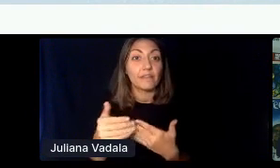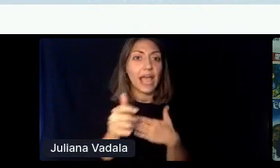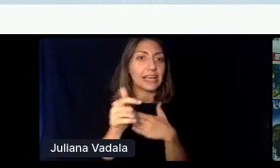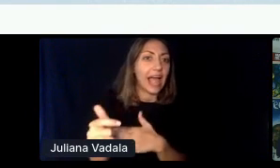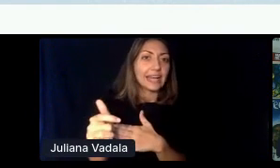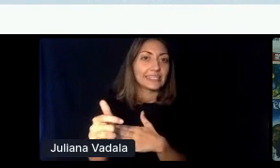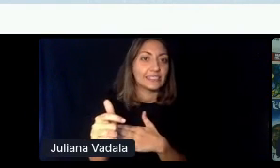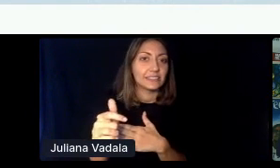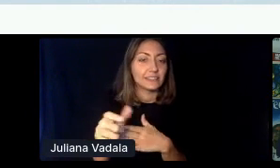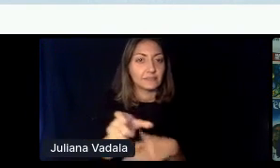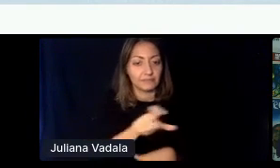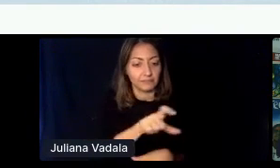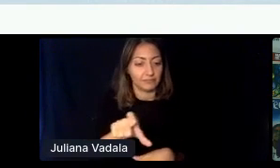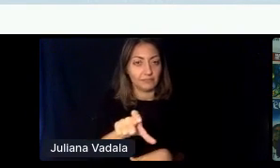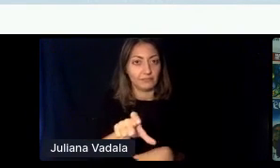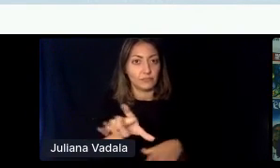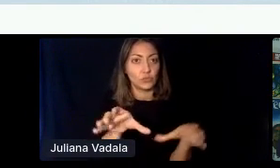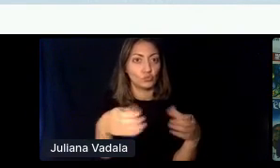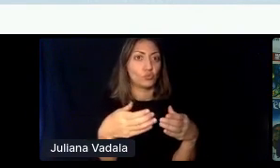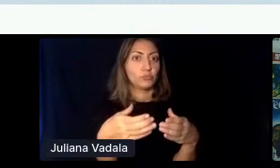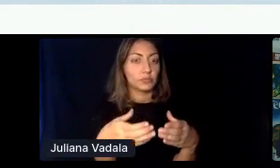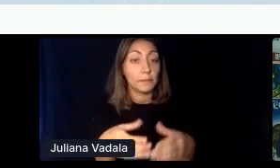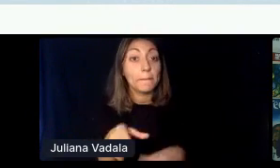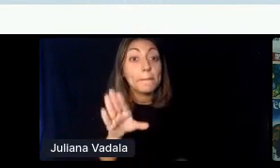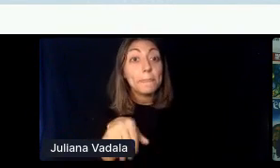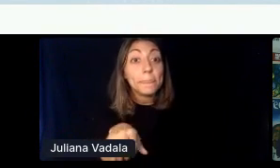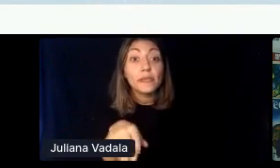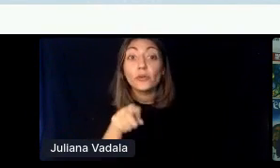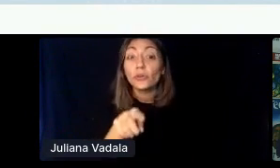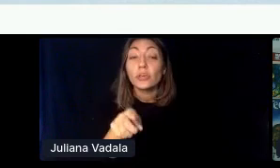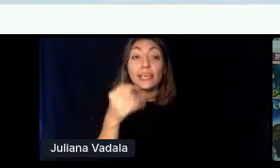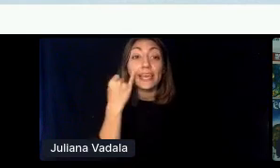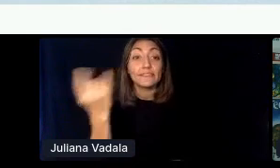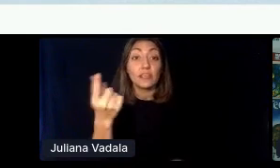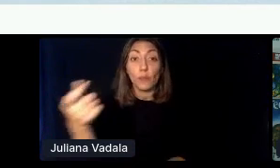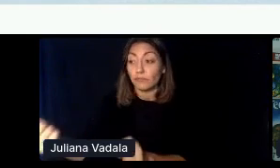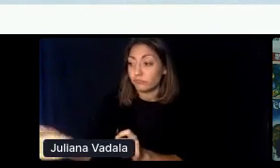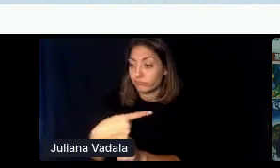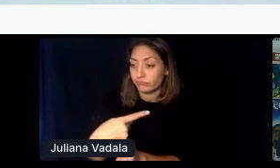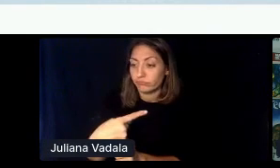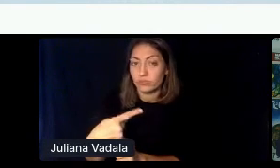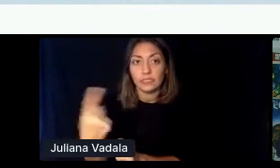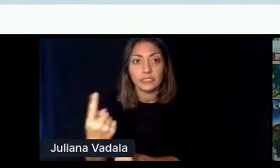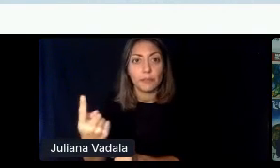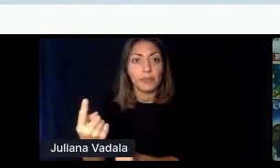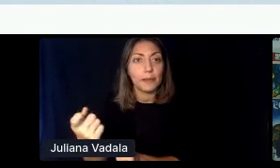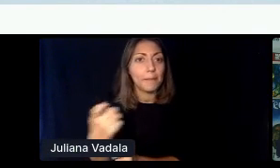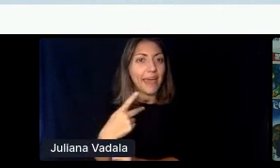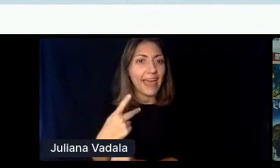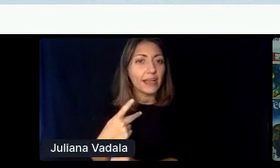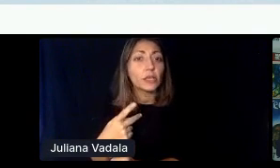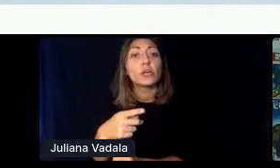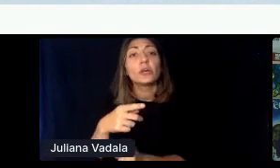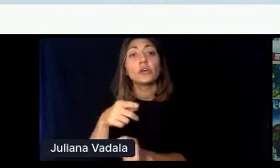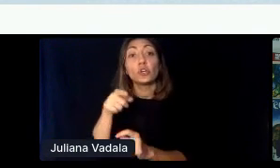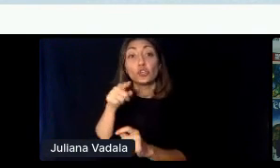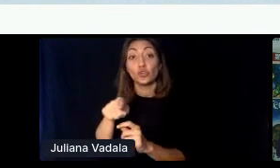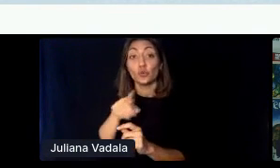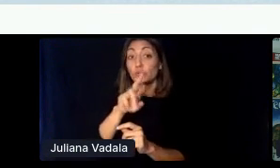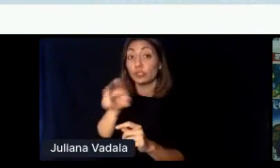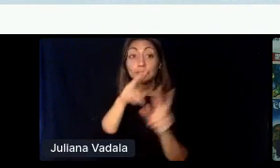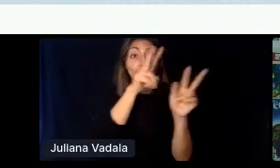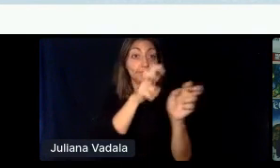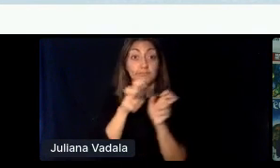sensitive, you can always edit the recommended reply to share some empathy, humanize your language, just make it